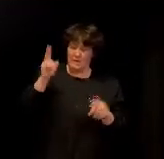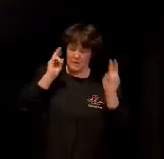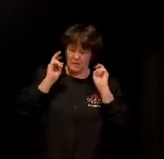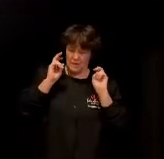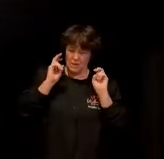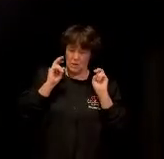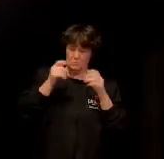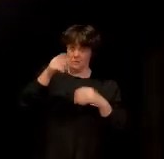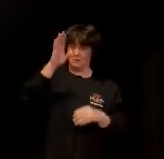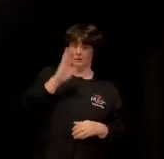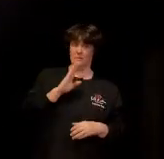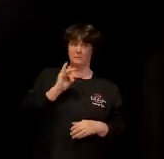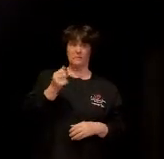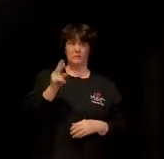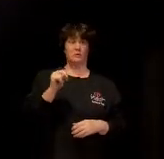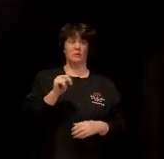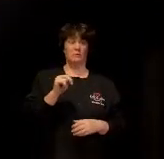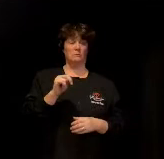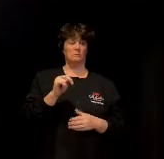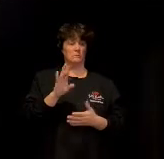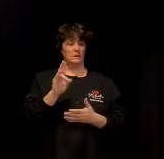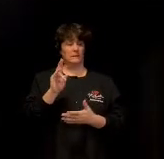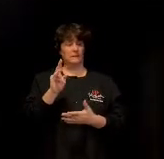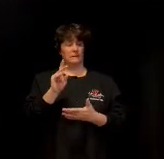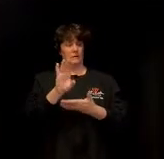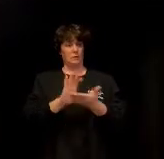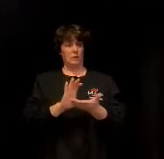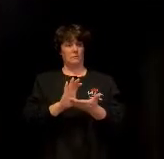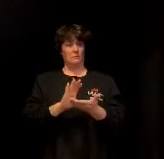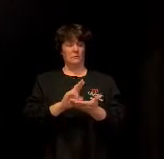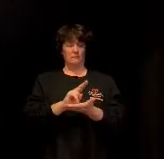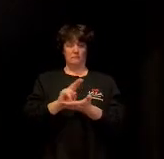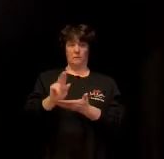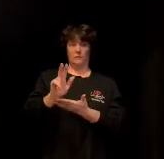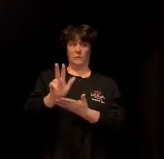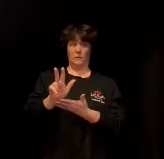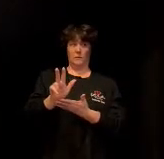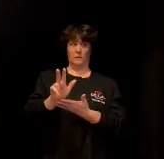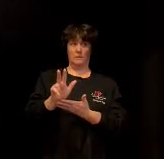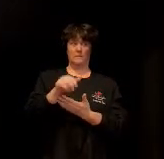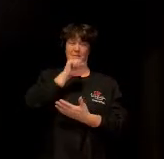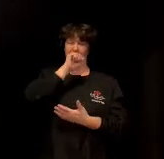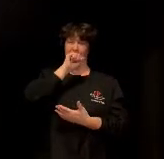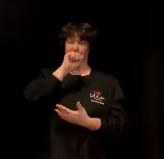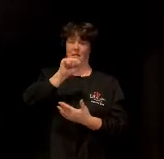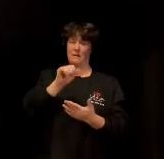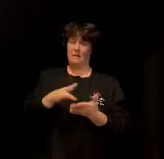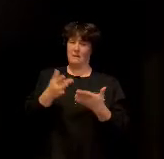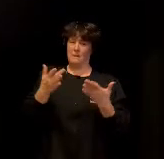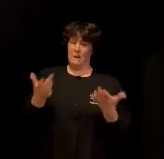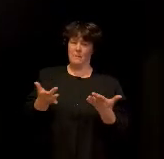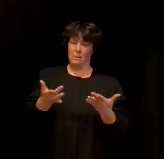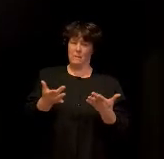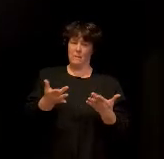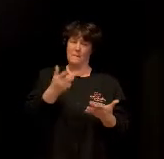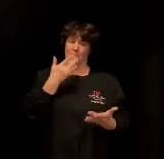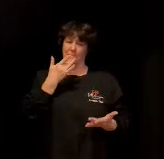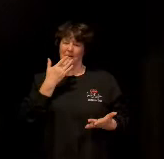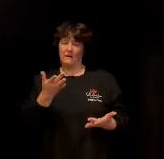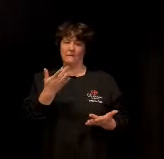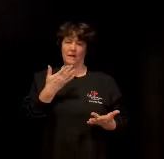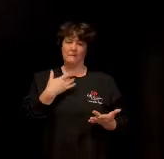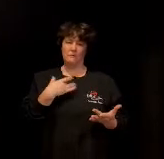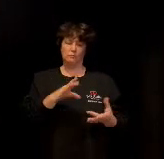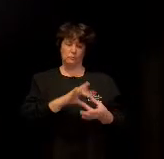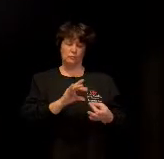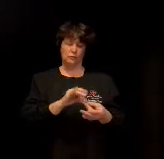chapter 17, verse 3, and it's just, I love John 17. It's one of my, I mean, the Bible is great, but I mean, it's one of my favorite passages of scriptures in